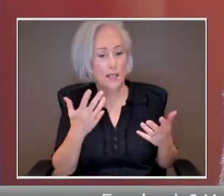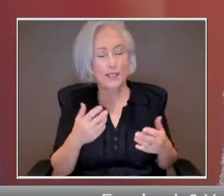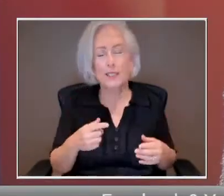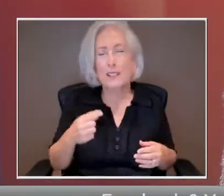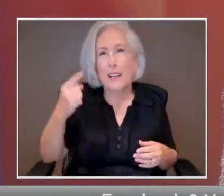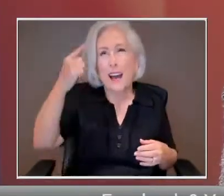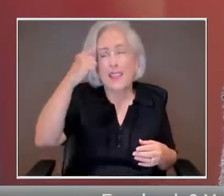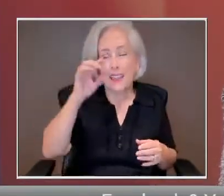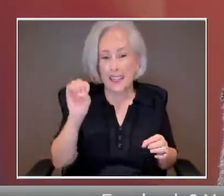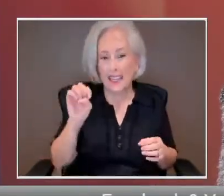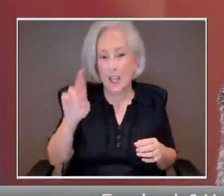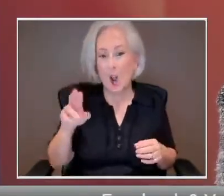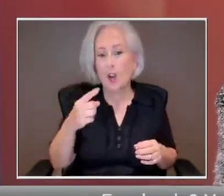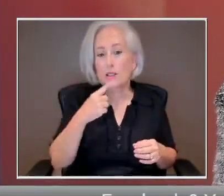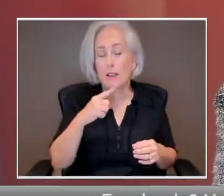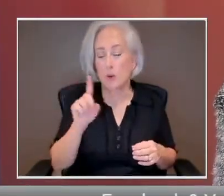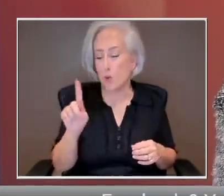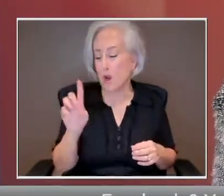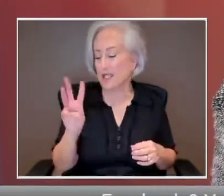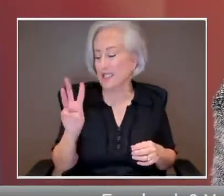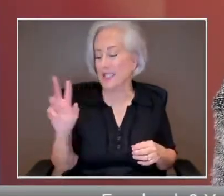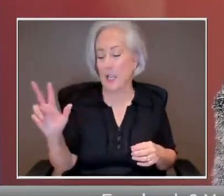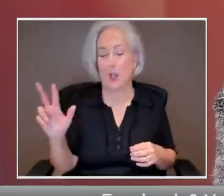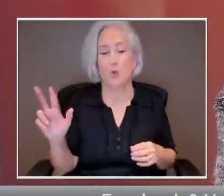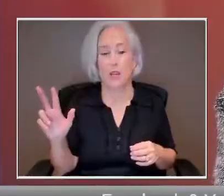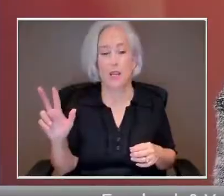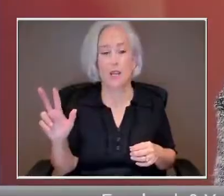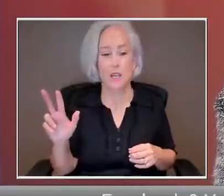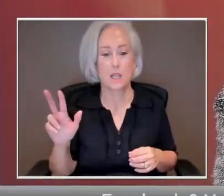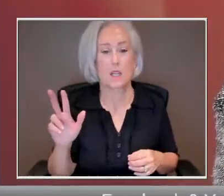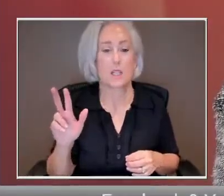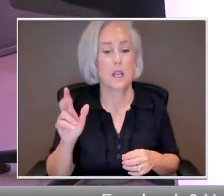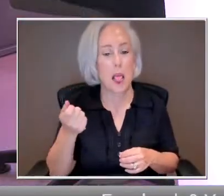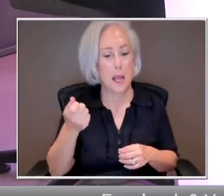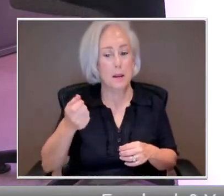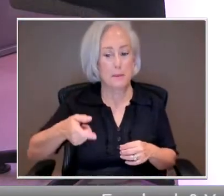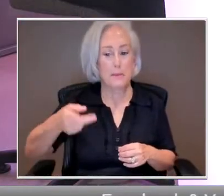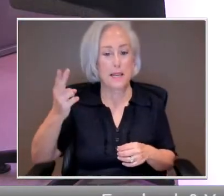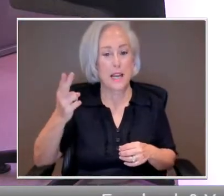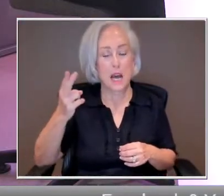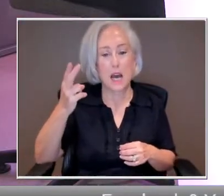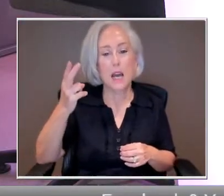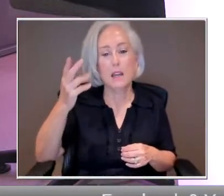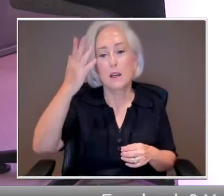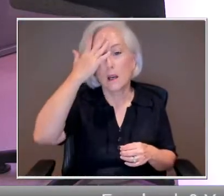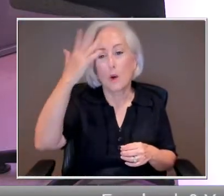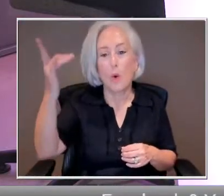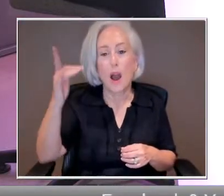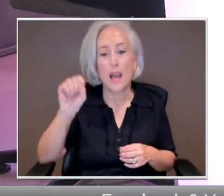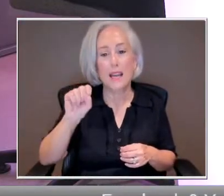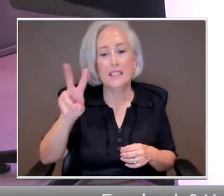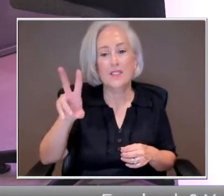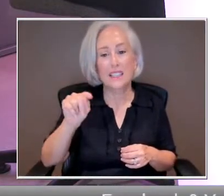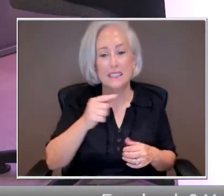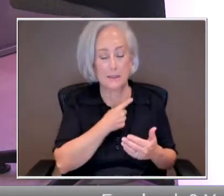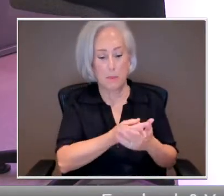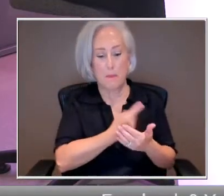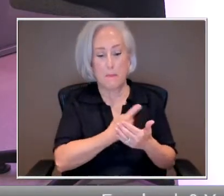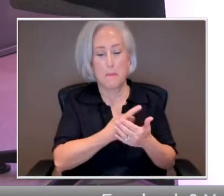was 163. This was higher than that. Yeah, a little bit higher. Why does a heart with SVT beat so